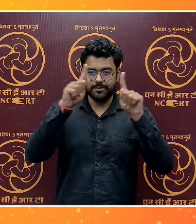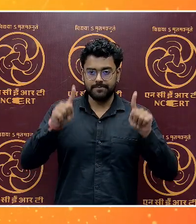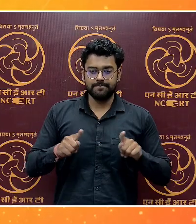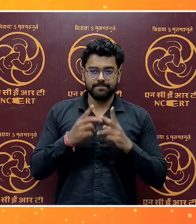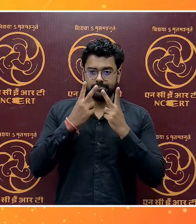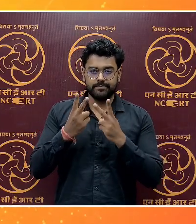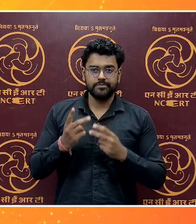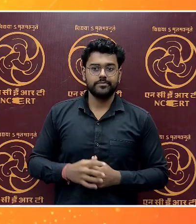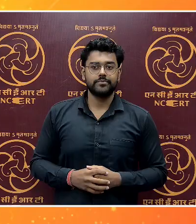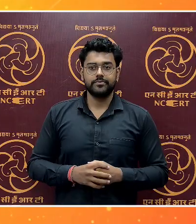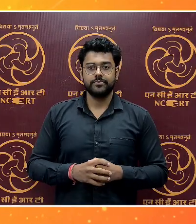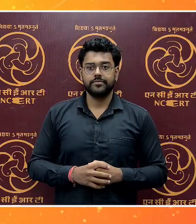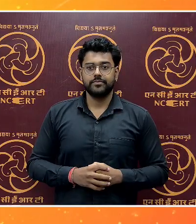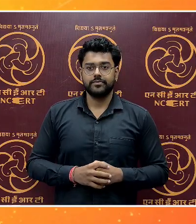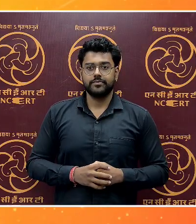Yeah.